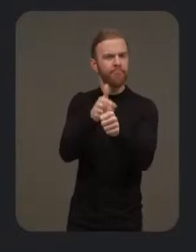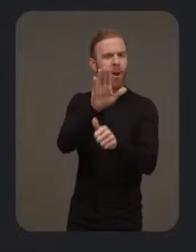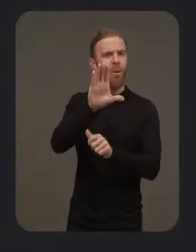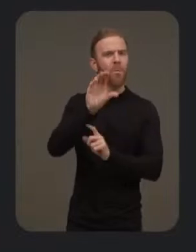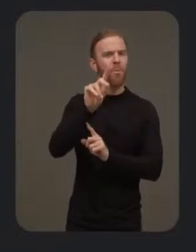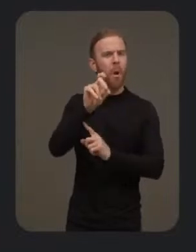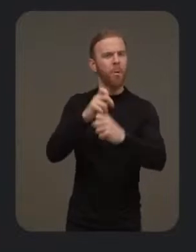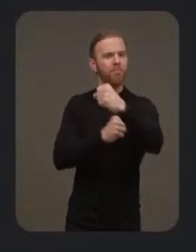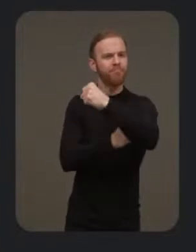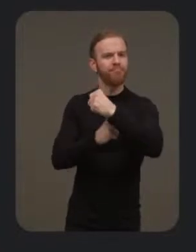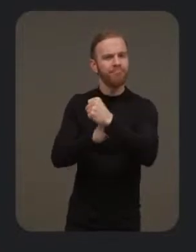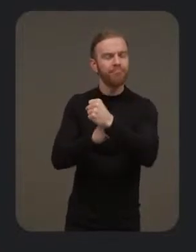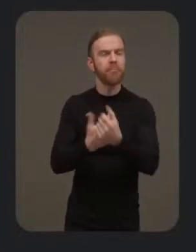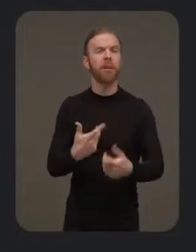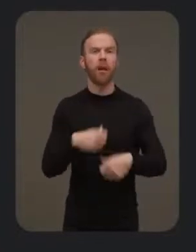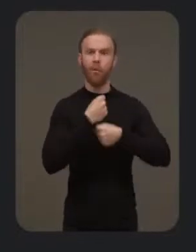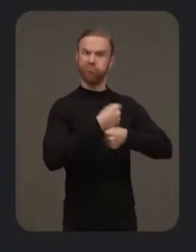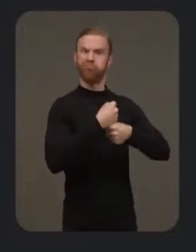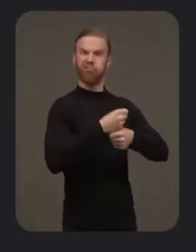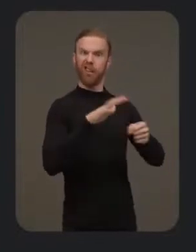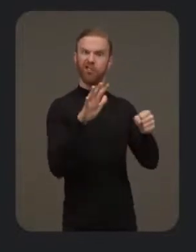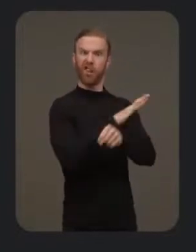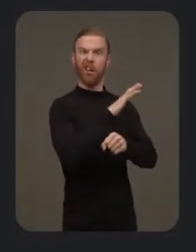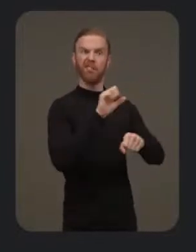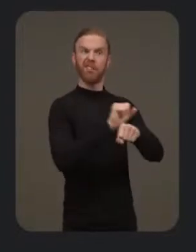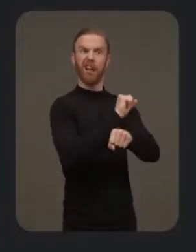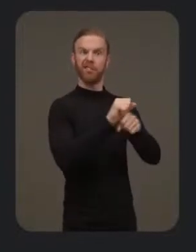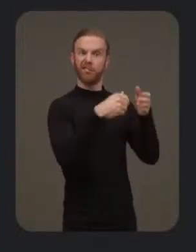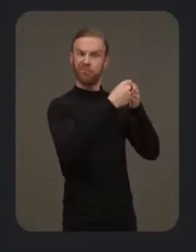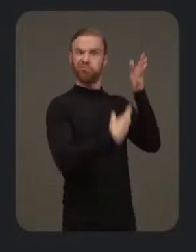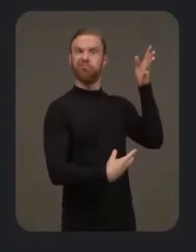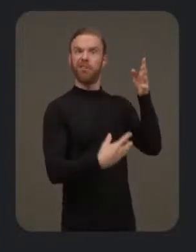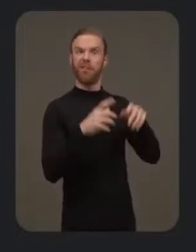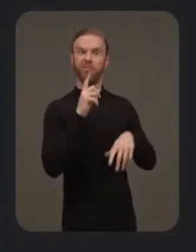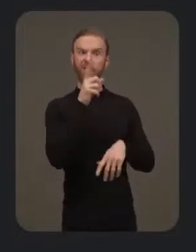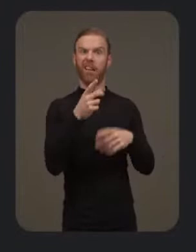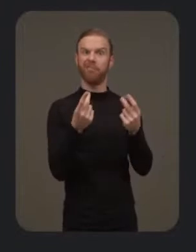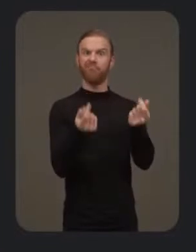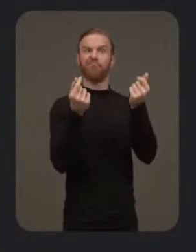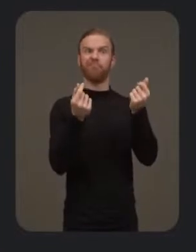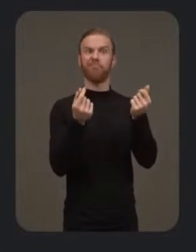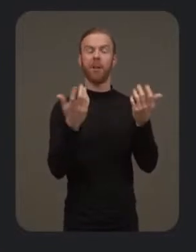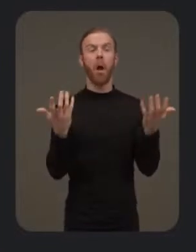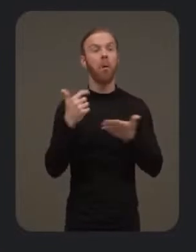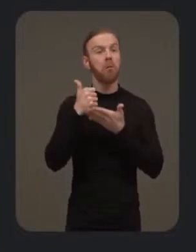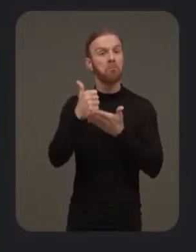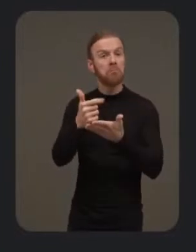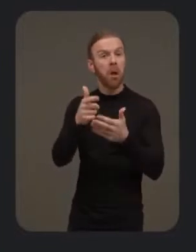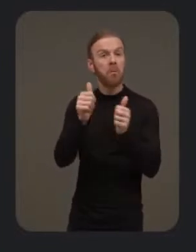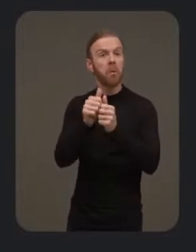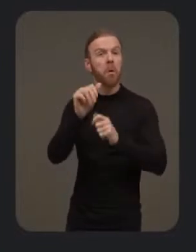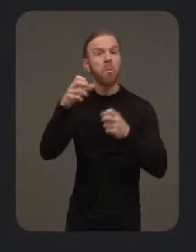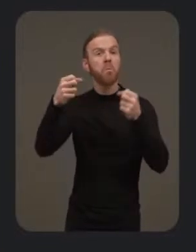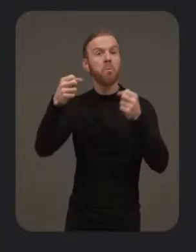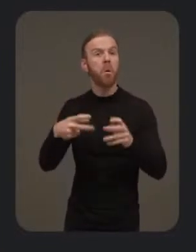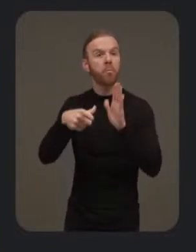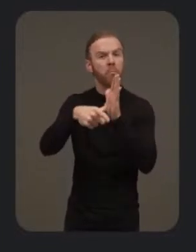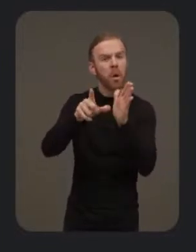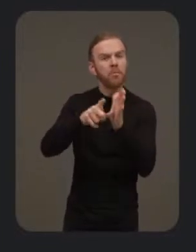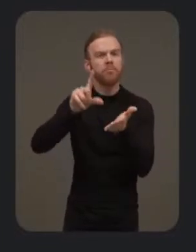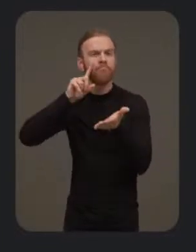and generate entire functions in real time. It can even assist you with code reviews and code